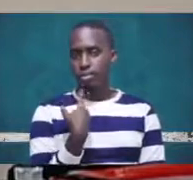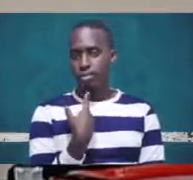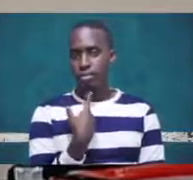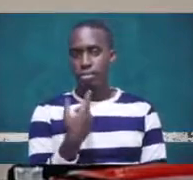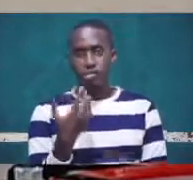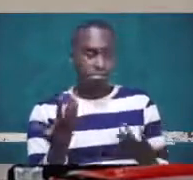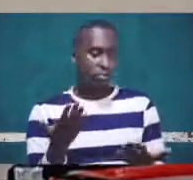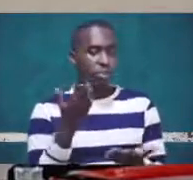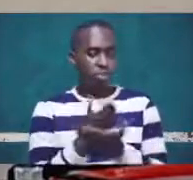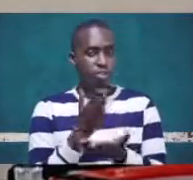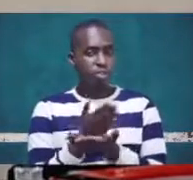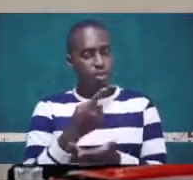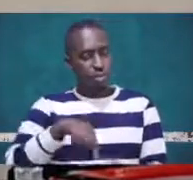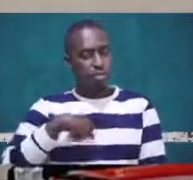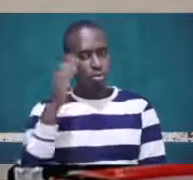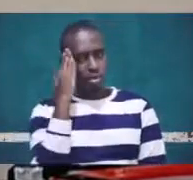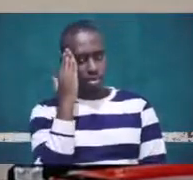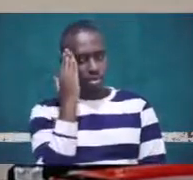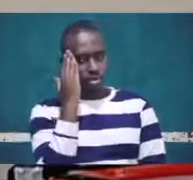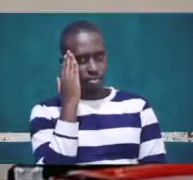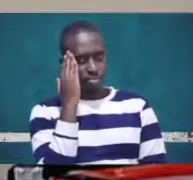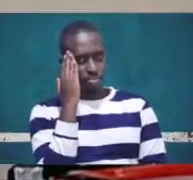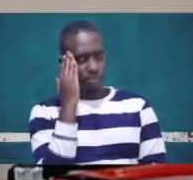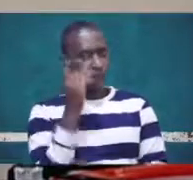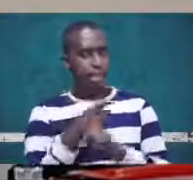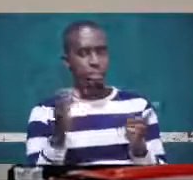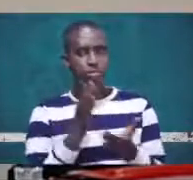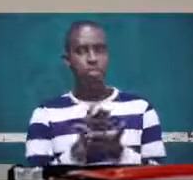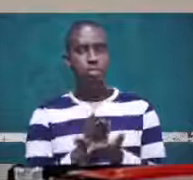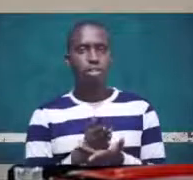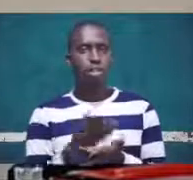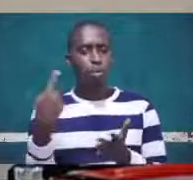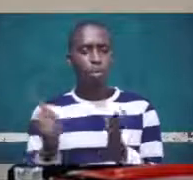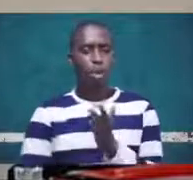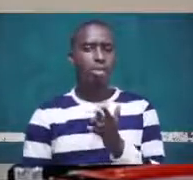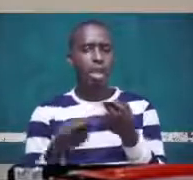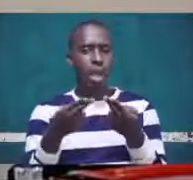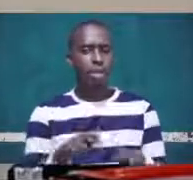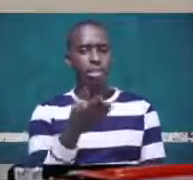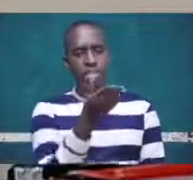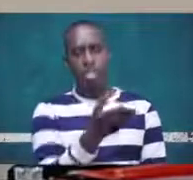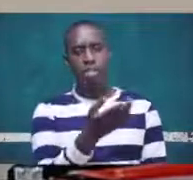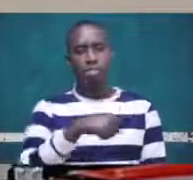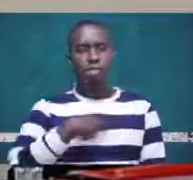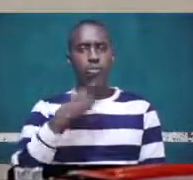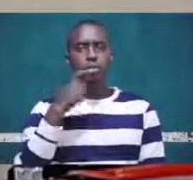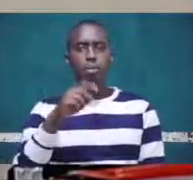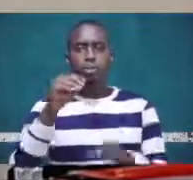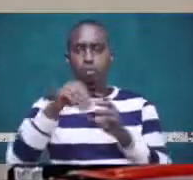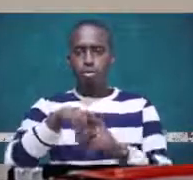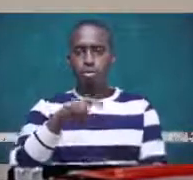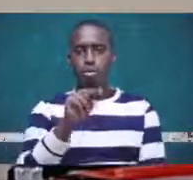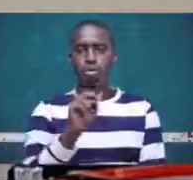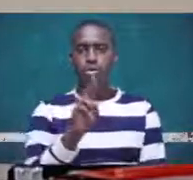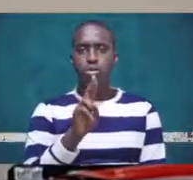I'm not very sure. We all know that. But exactly what happens here that we have to get into the nucleus,